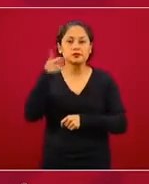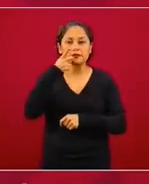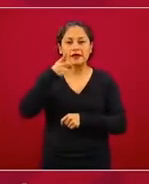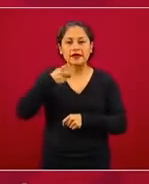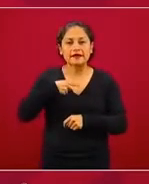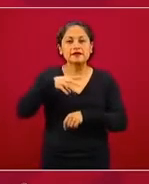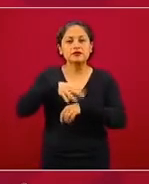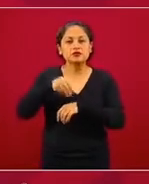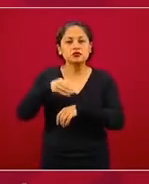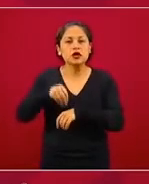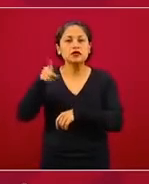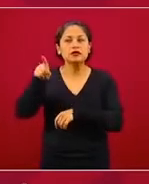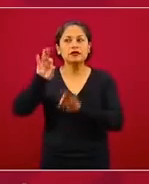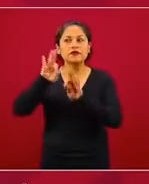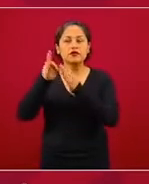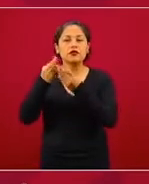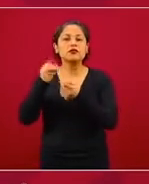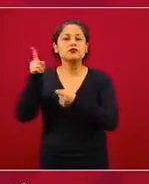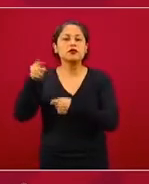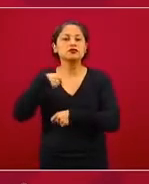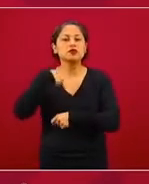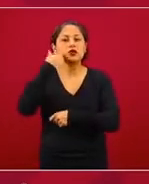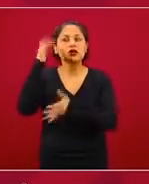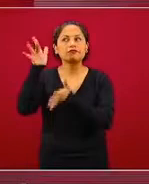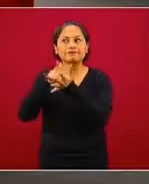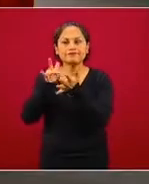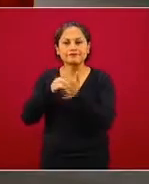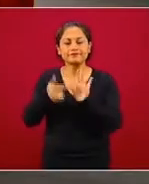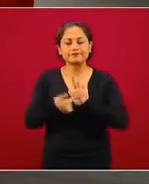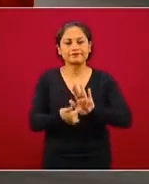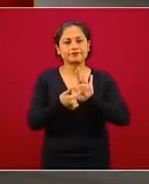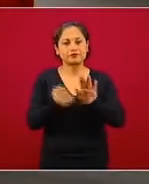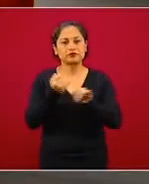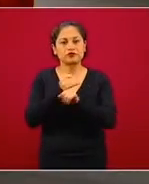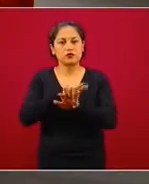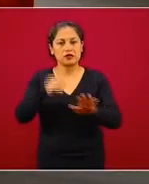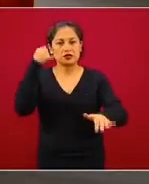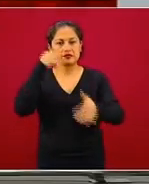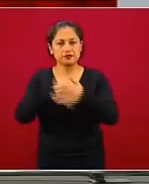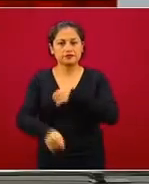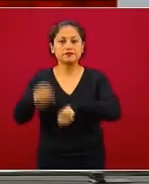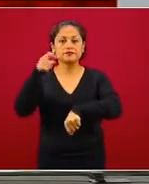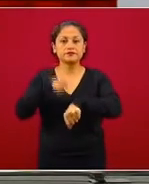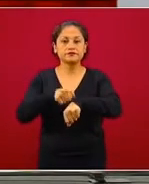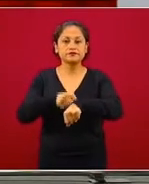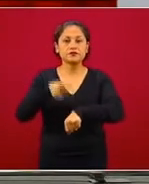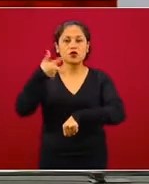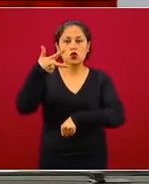Yeah. If you like, we'll explain that in detail because that's part of our conventional design.